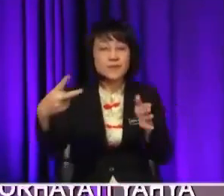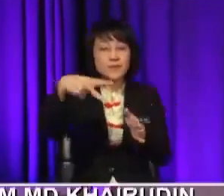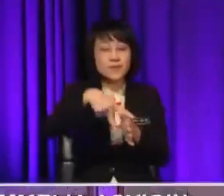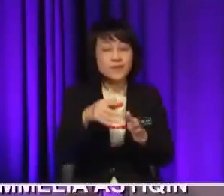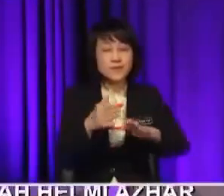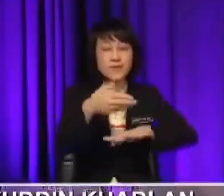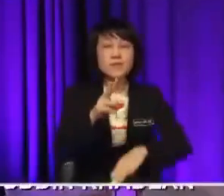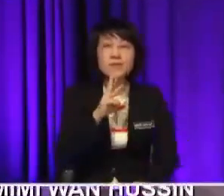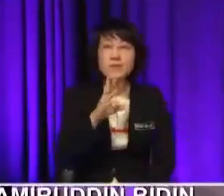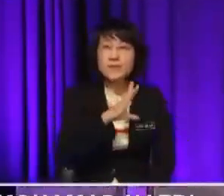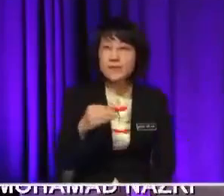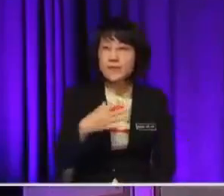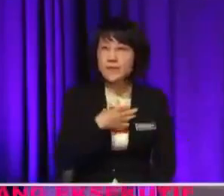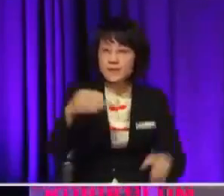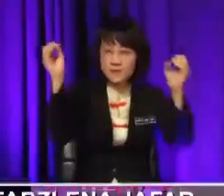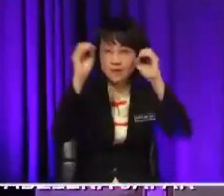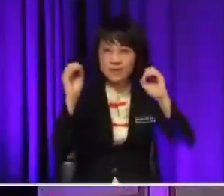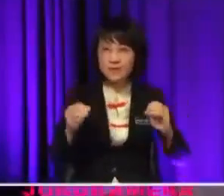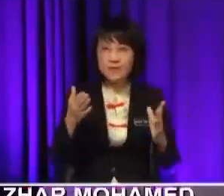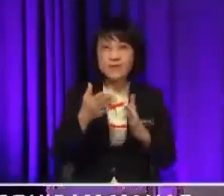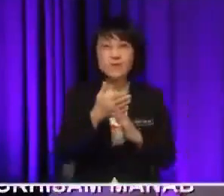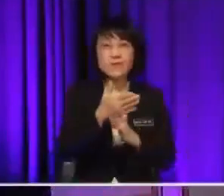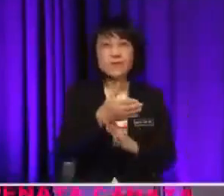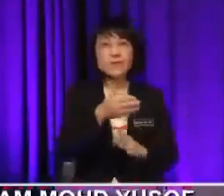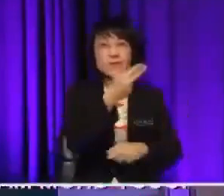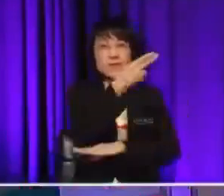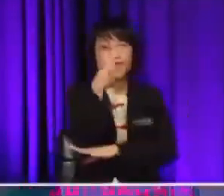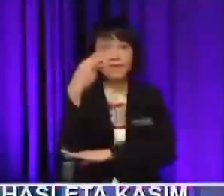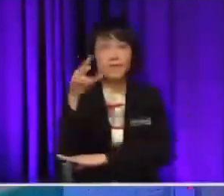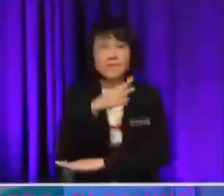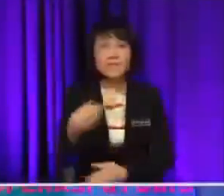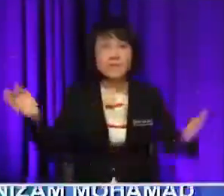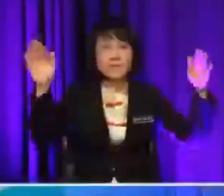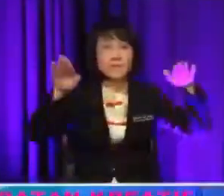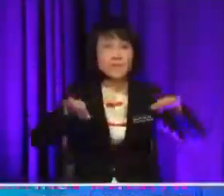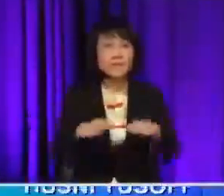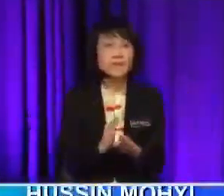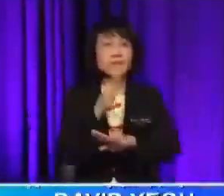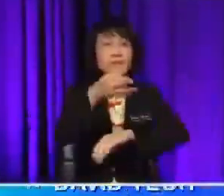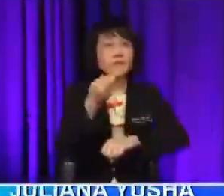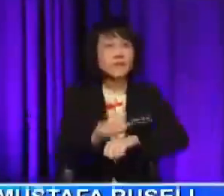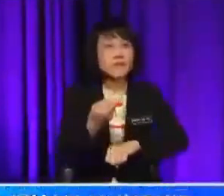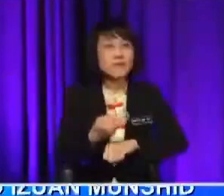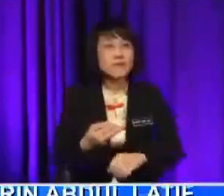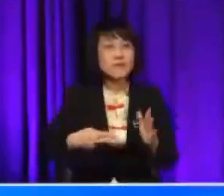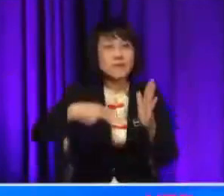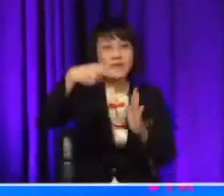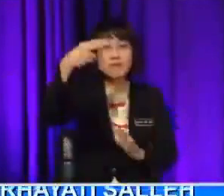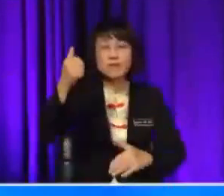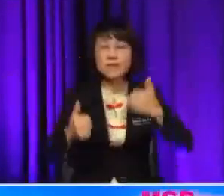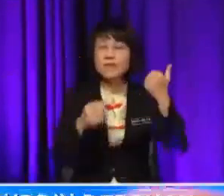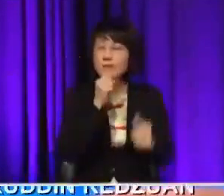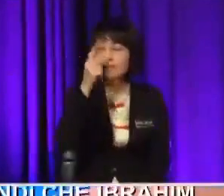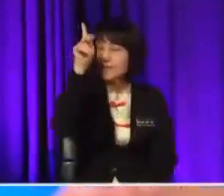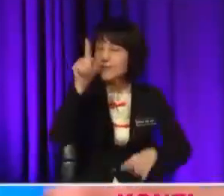snow, through wood and through vale, and over rocky height, which the goat cannot